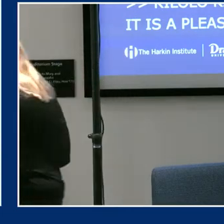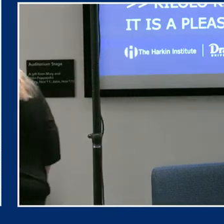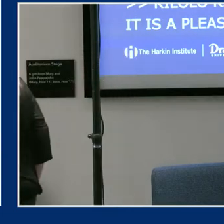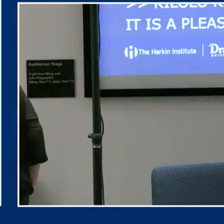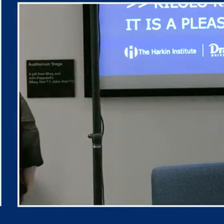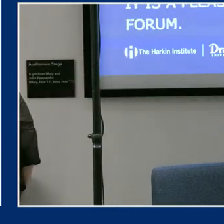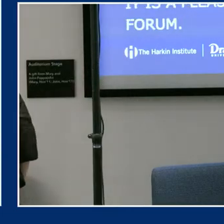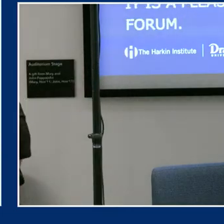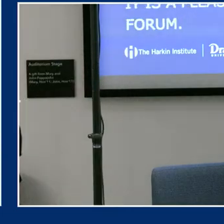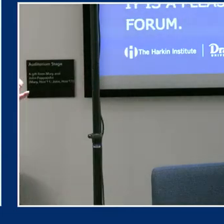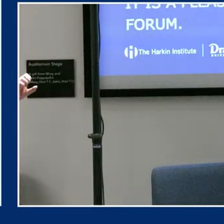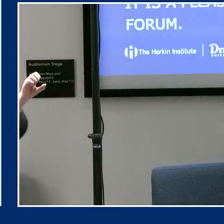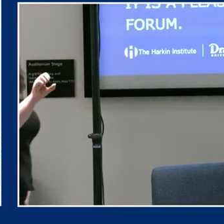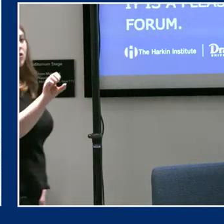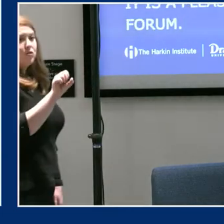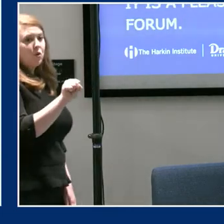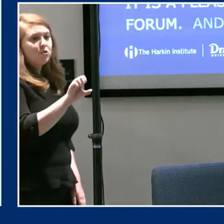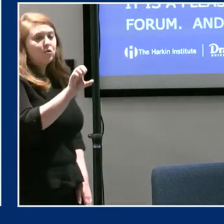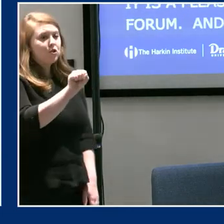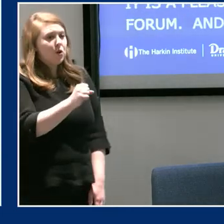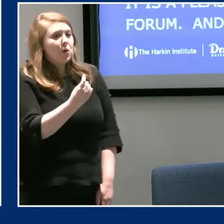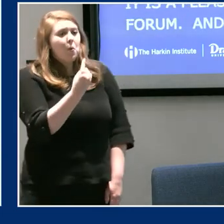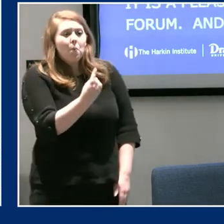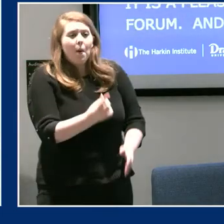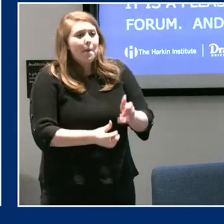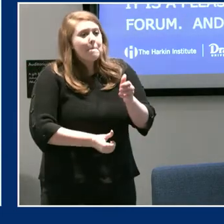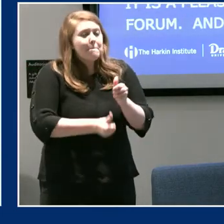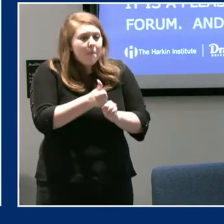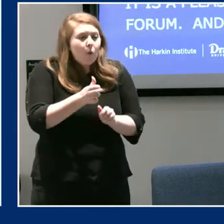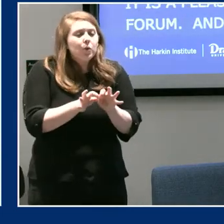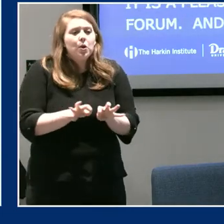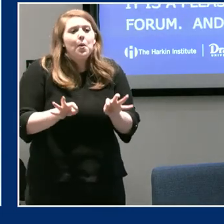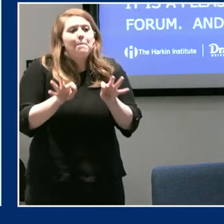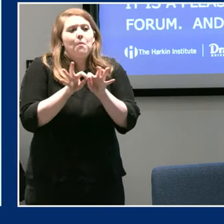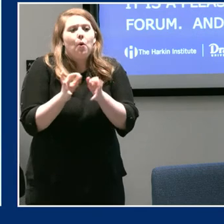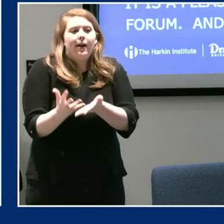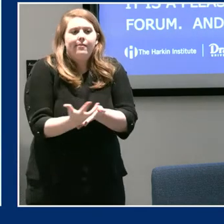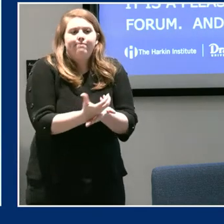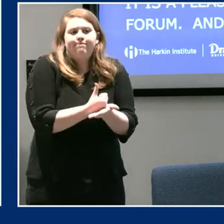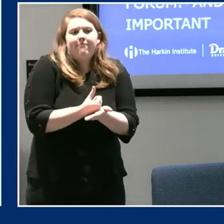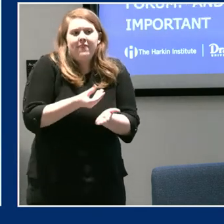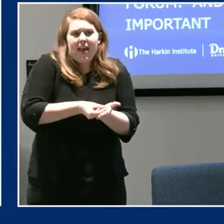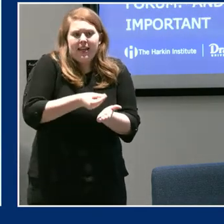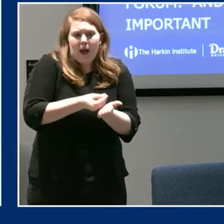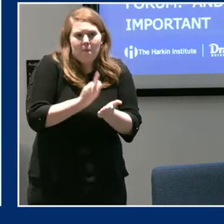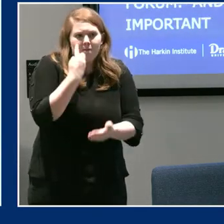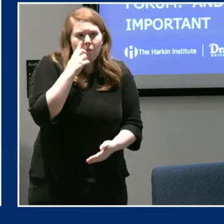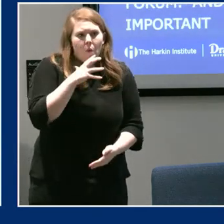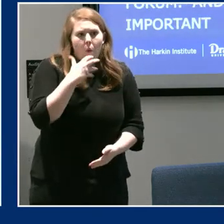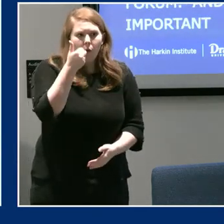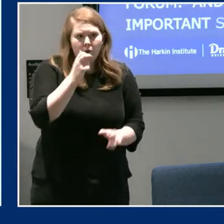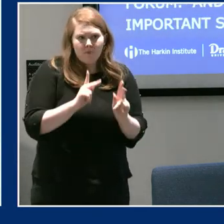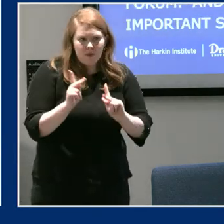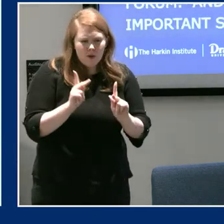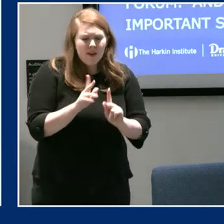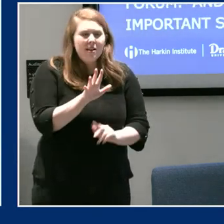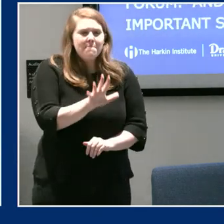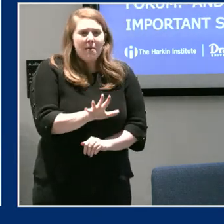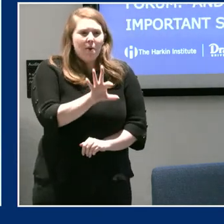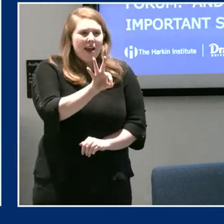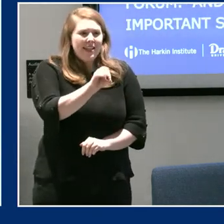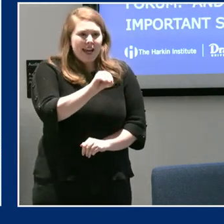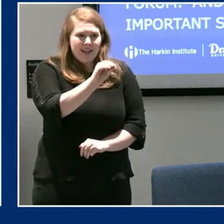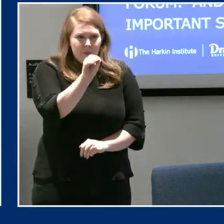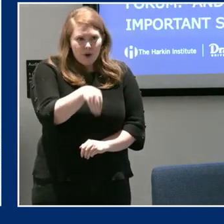is one of the most important sources of income for older people. About 90%